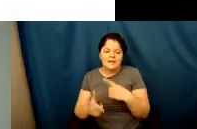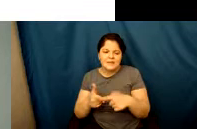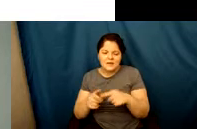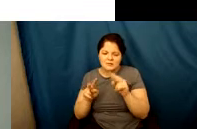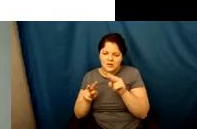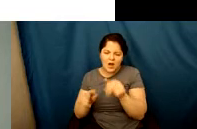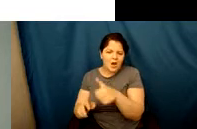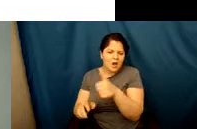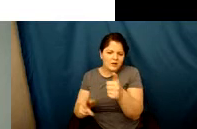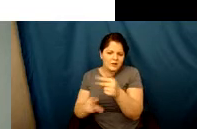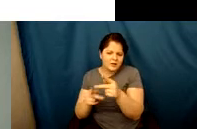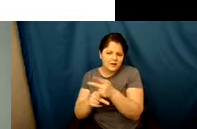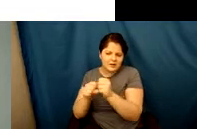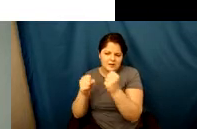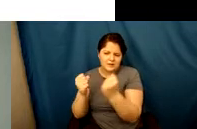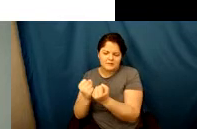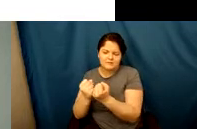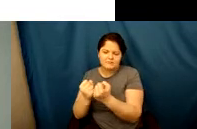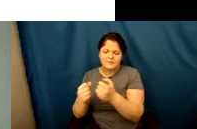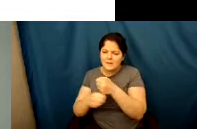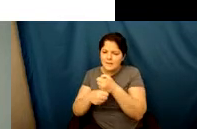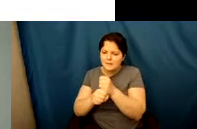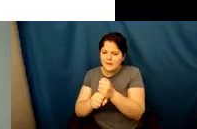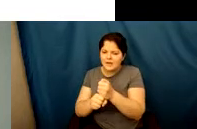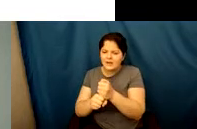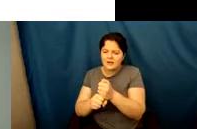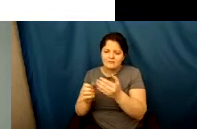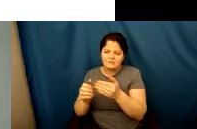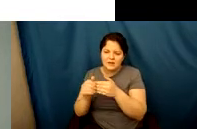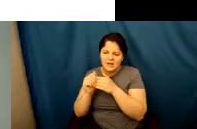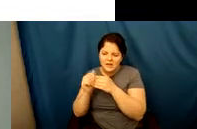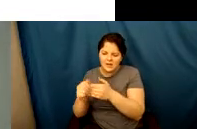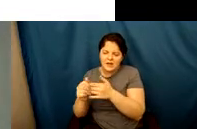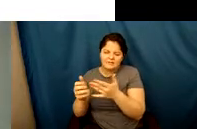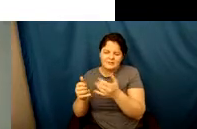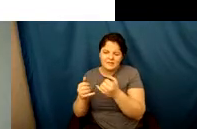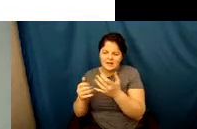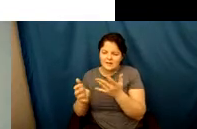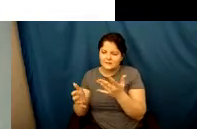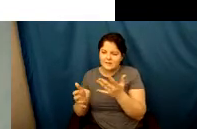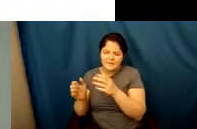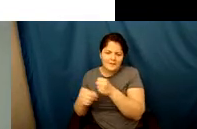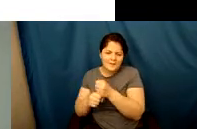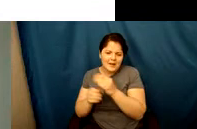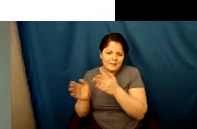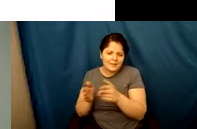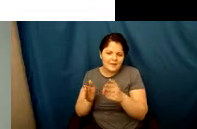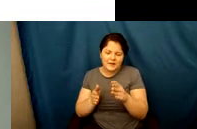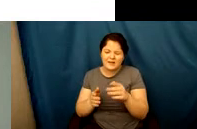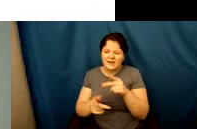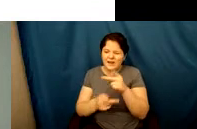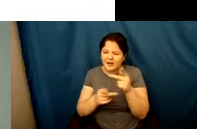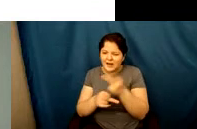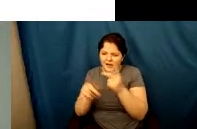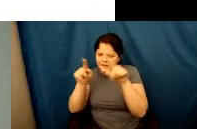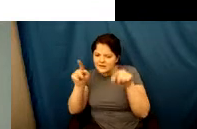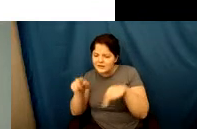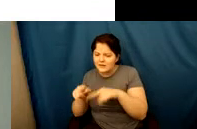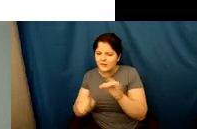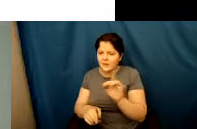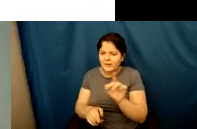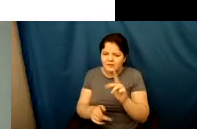of stations and creating kind of guidelines and a plan for what types of signs would go at what types of